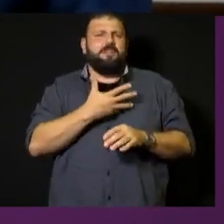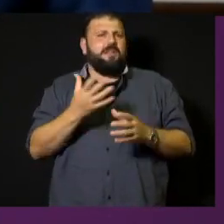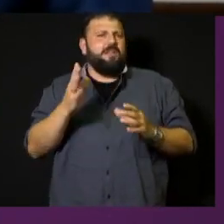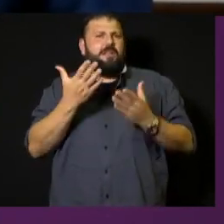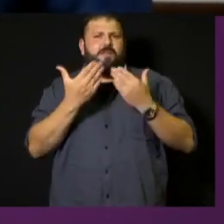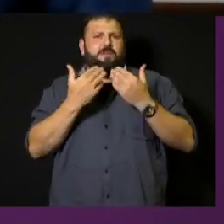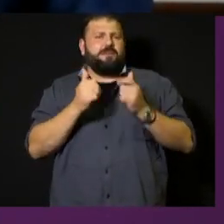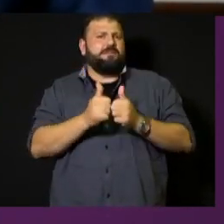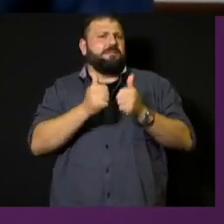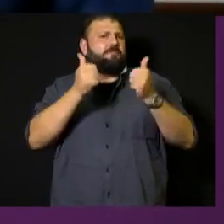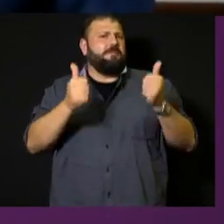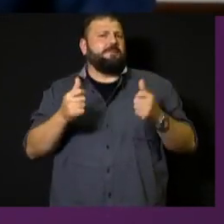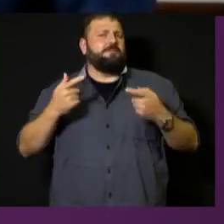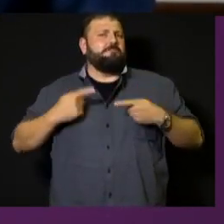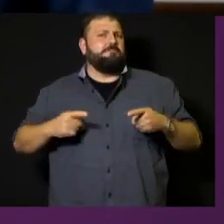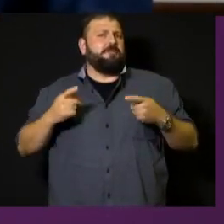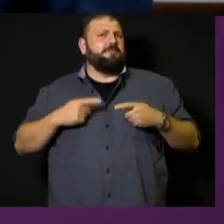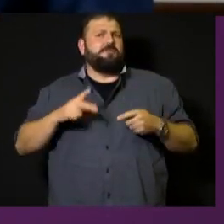integrates.